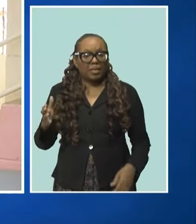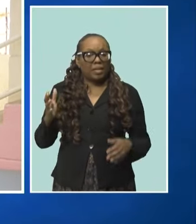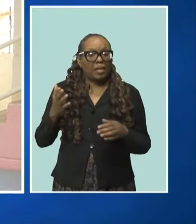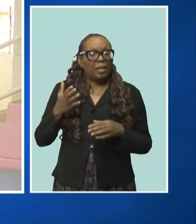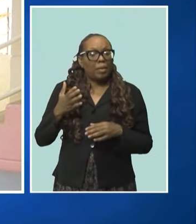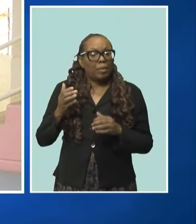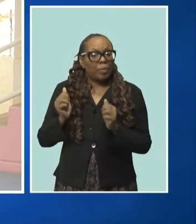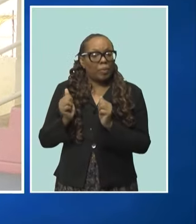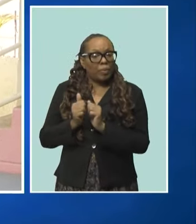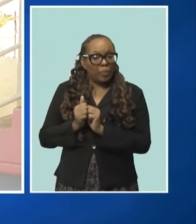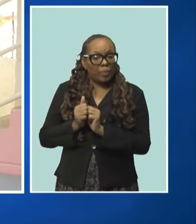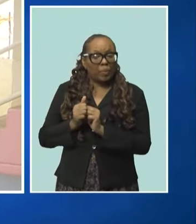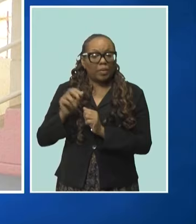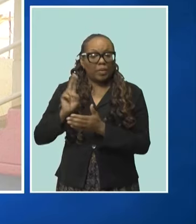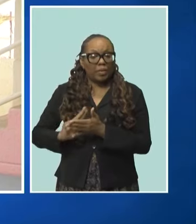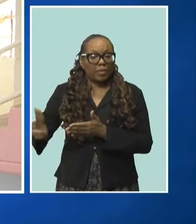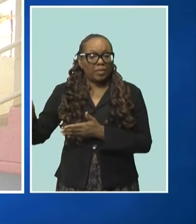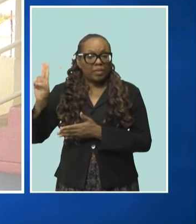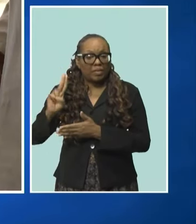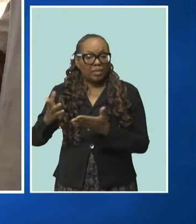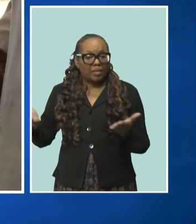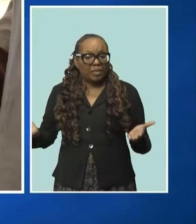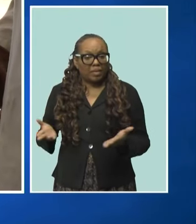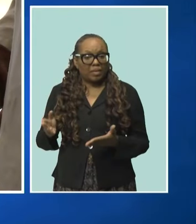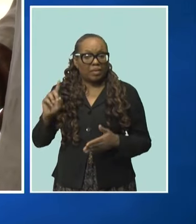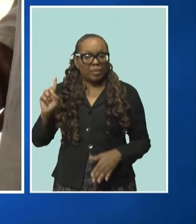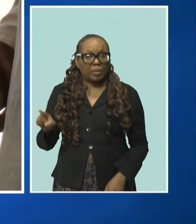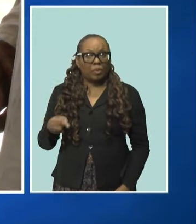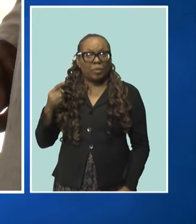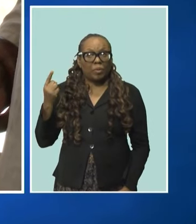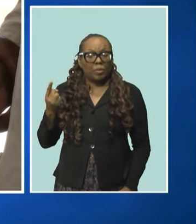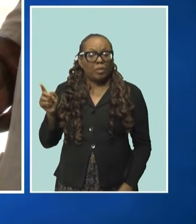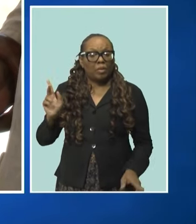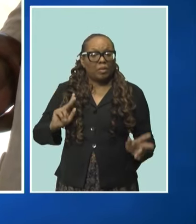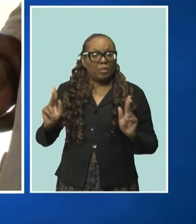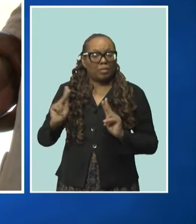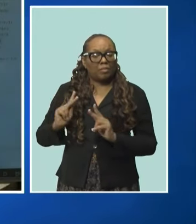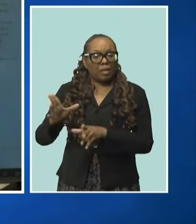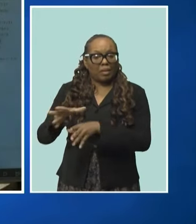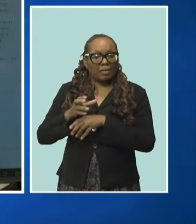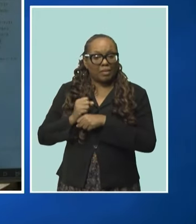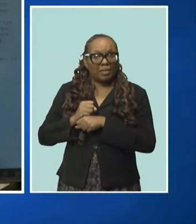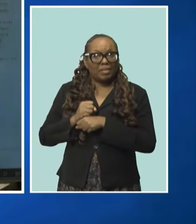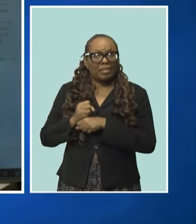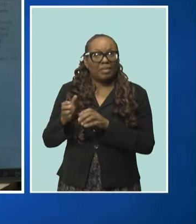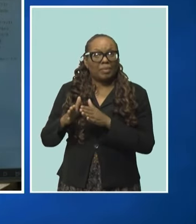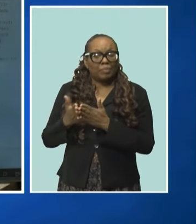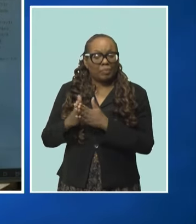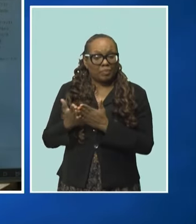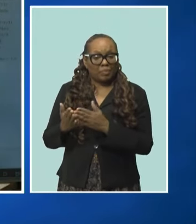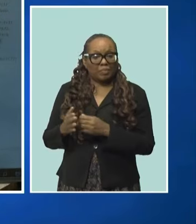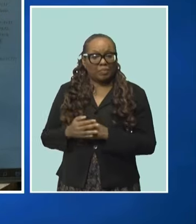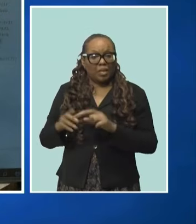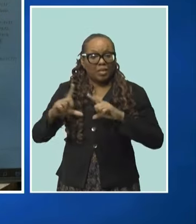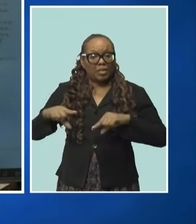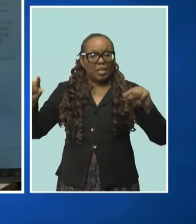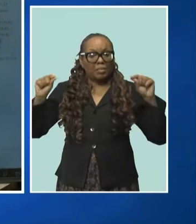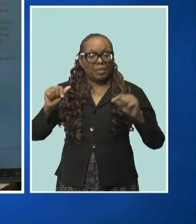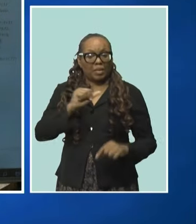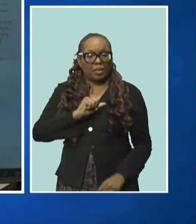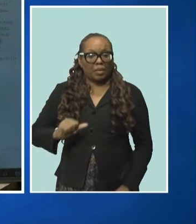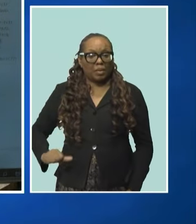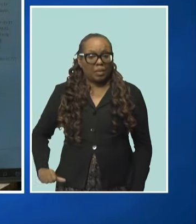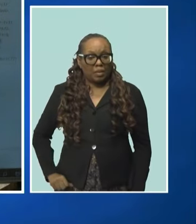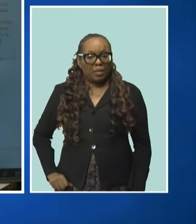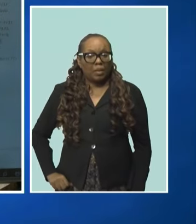at the University of the West Indies, Cave Hill, as the only other beneficiaries of the program. Japanese Ambassador Her Excellency